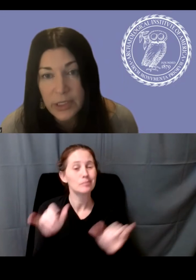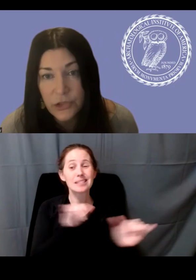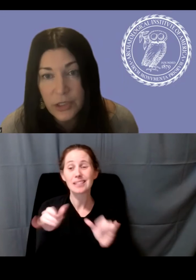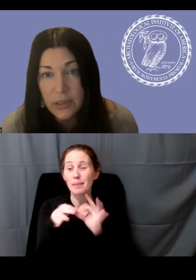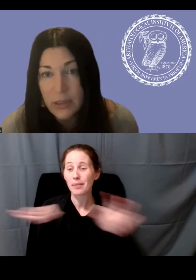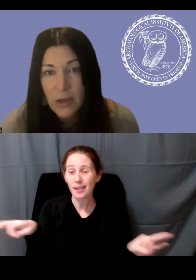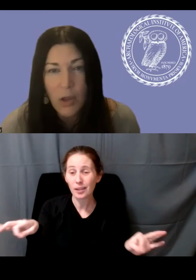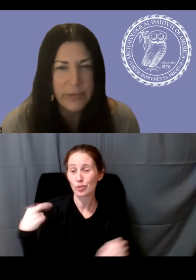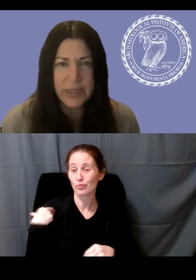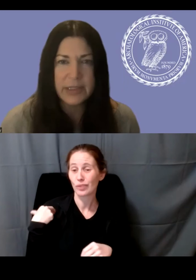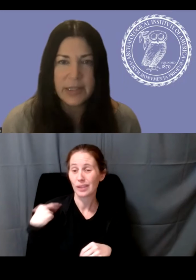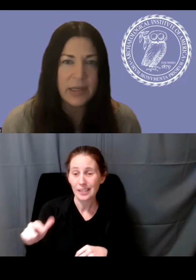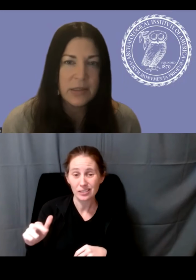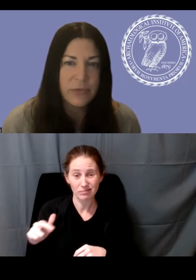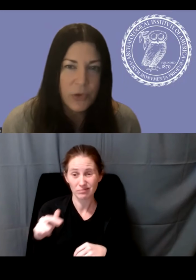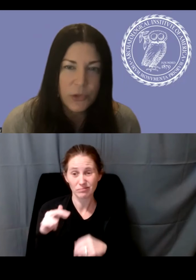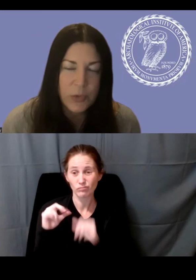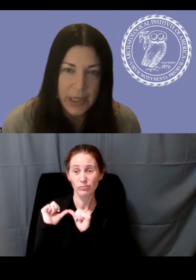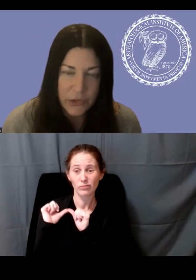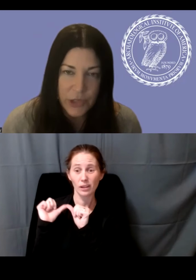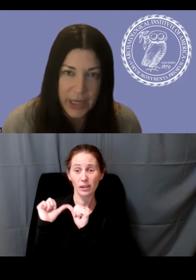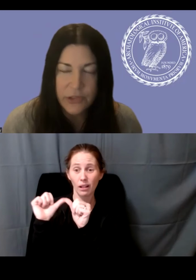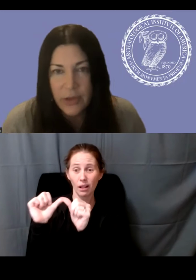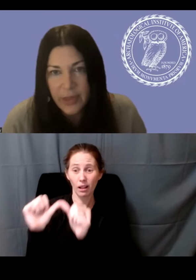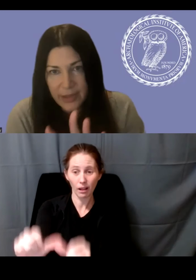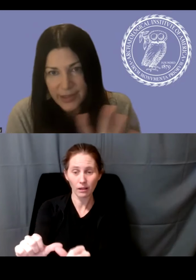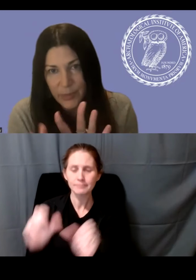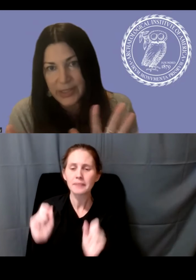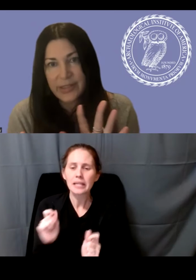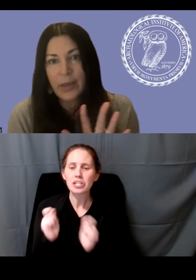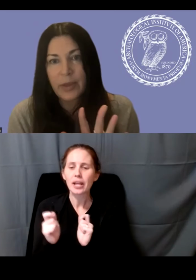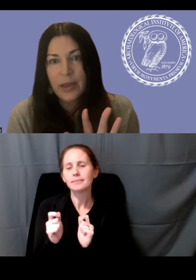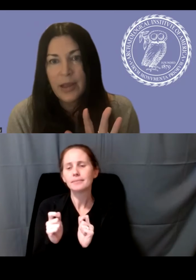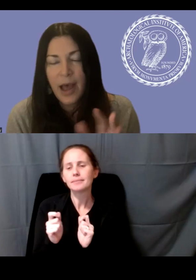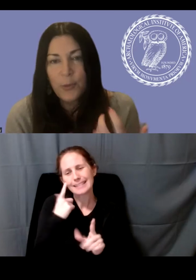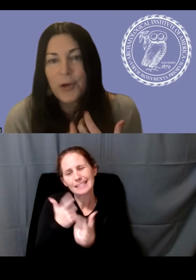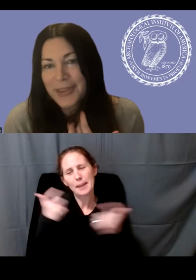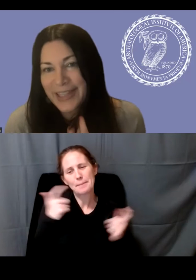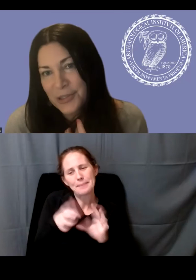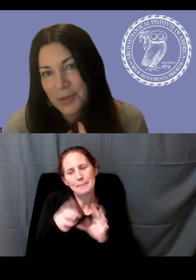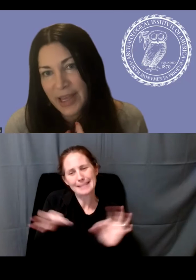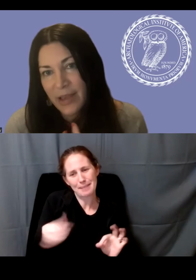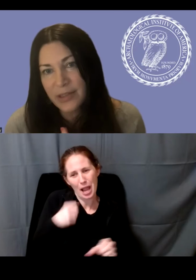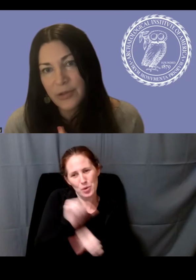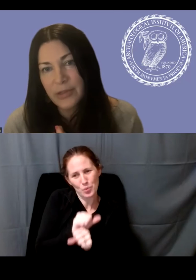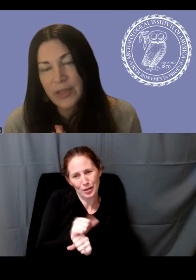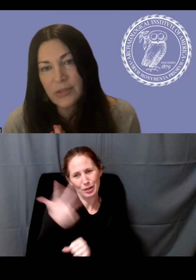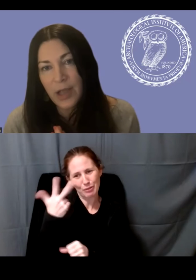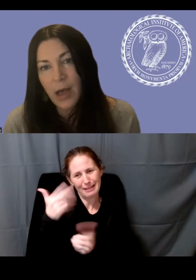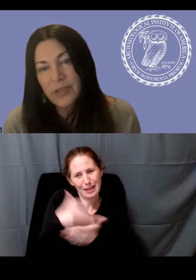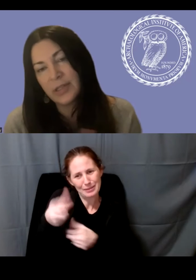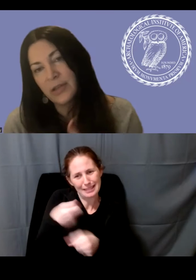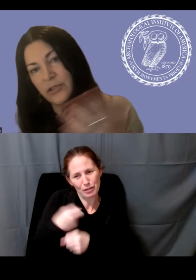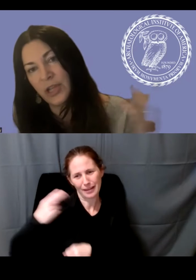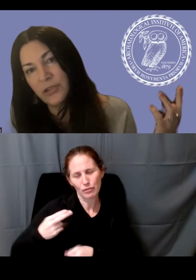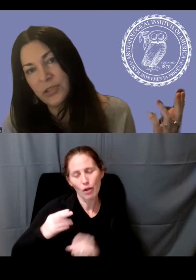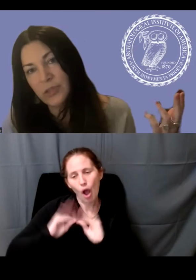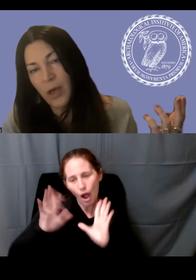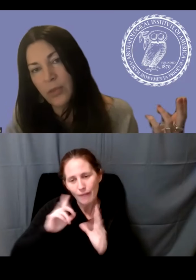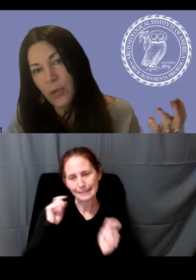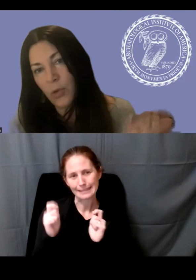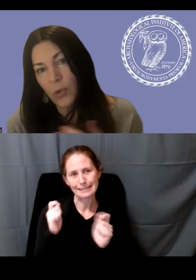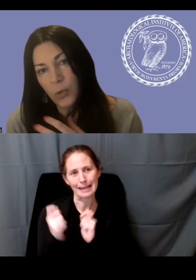same religion, all of these things virtually unchanged. Now, that's a big statement. I work with these 3,000 years of history. Obviously, there are